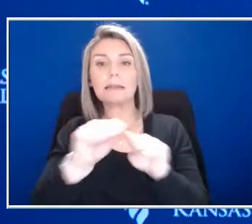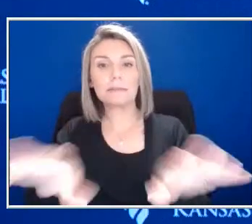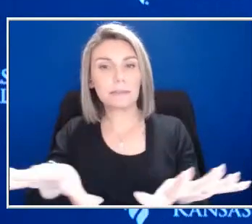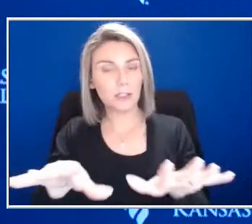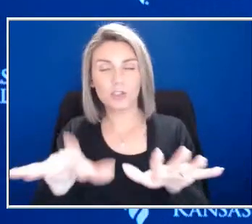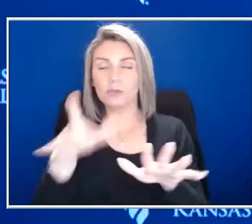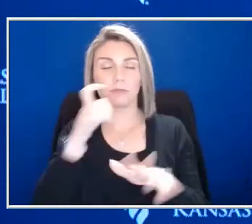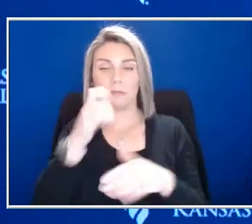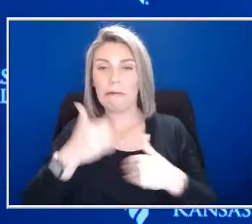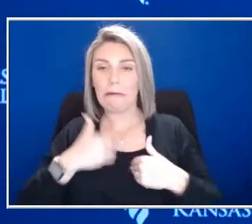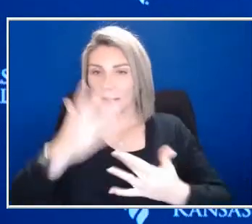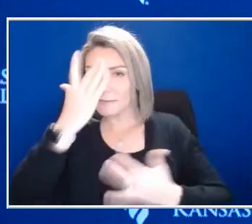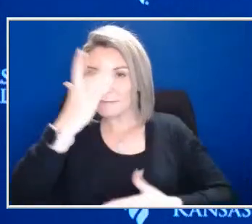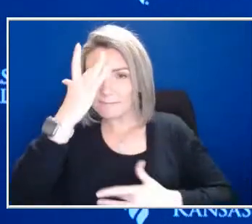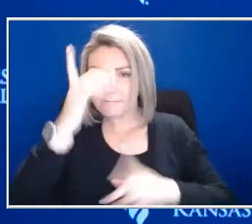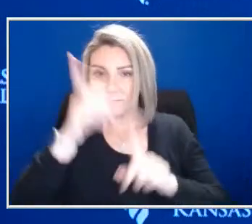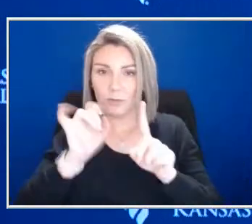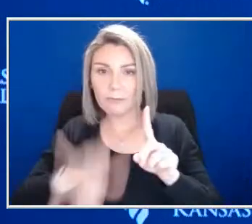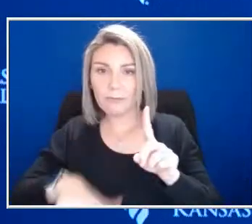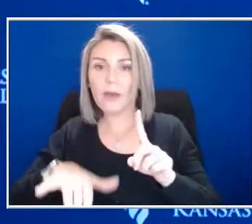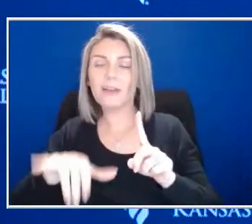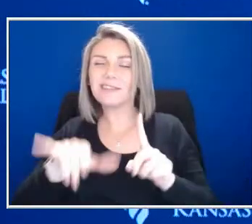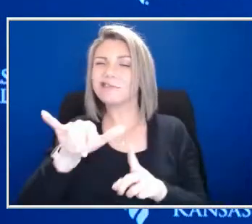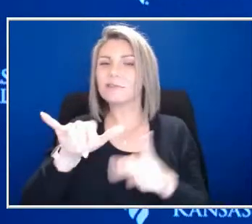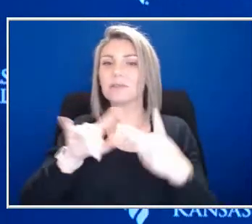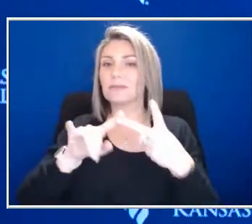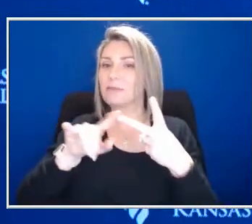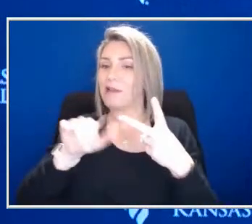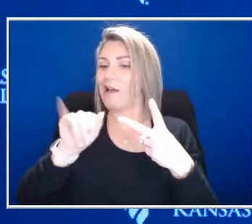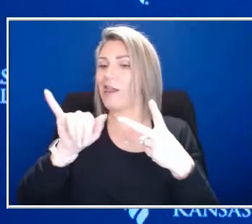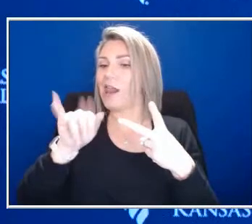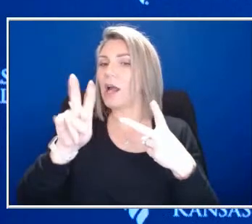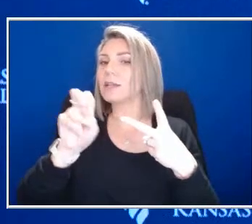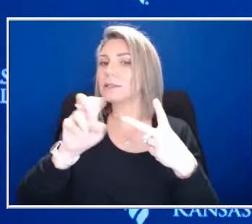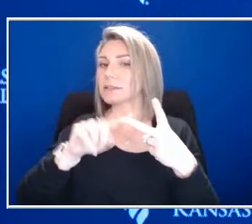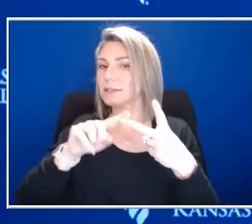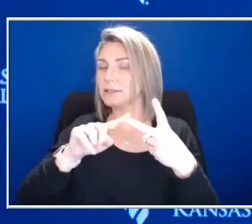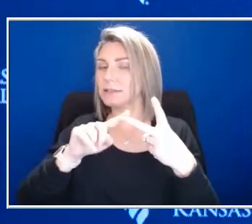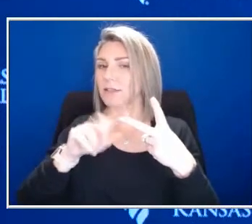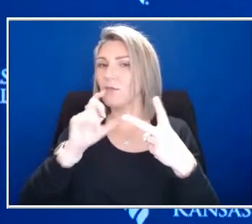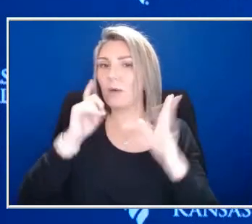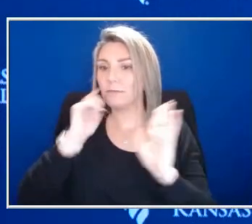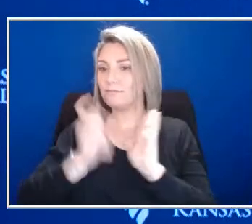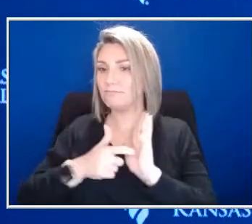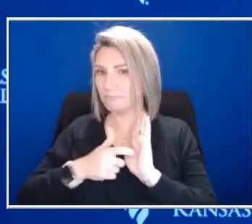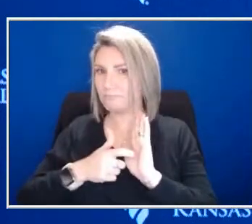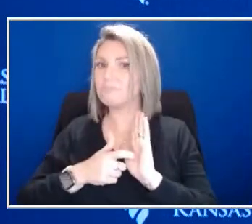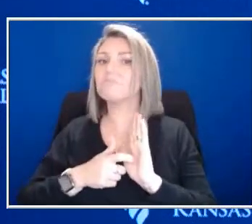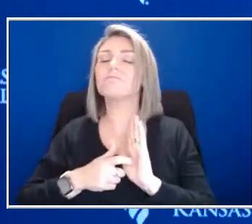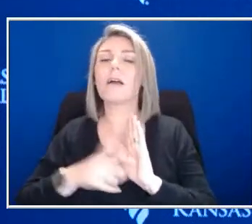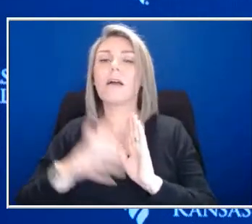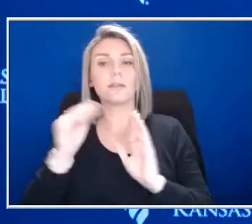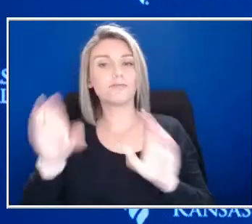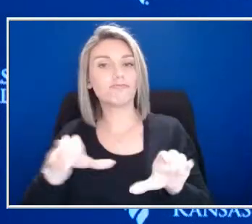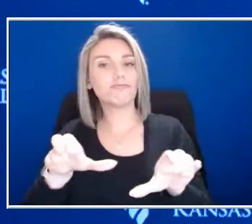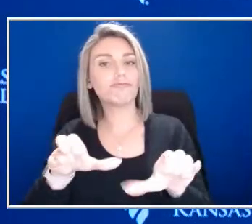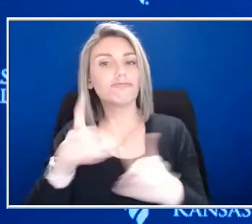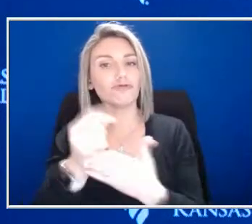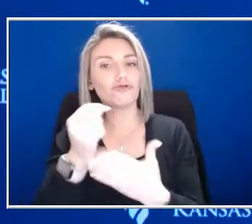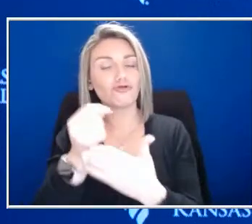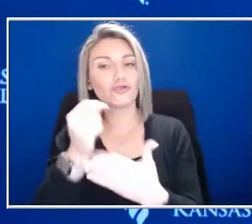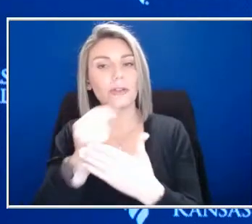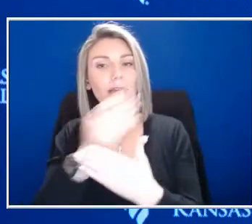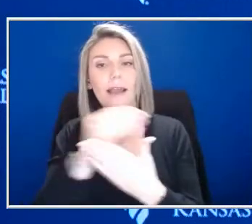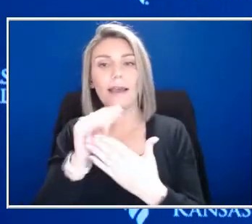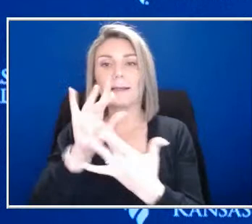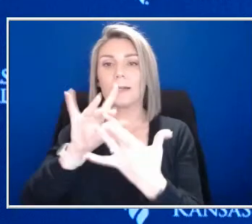disease from it, and it's really that active tuberculosis that we want to identify and treat and do that contact tracing so that